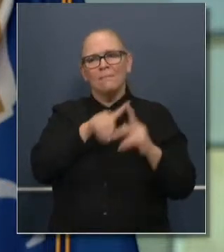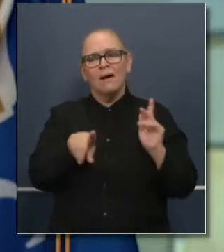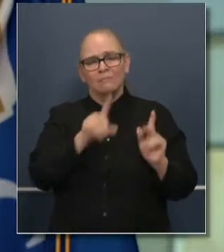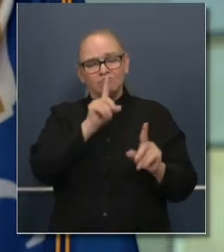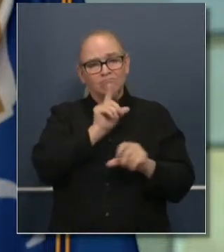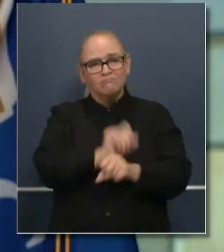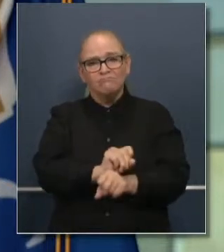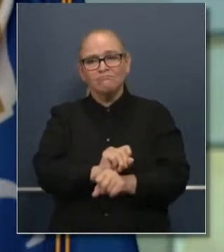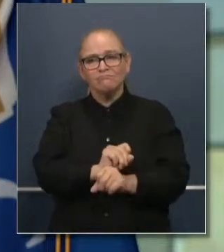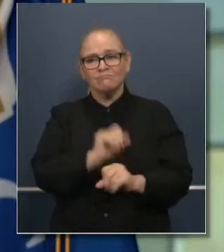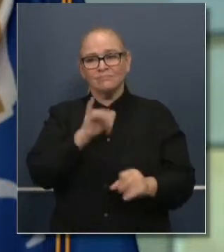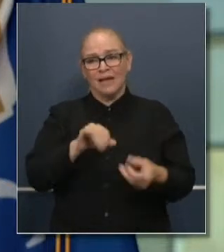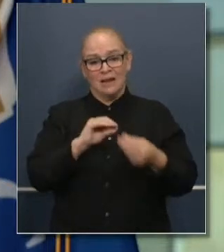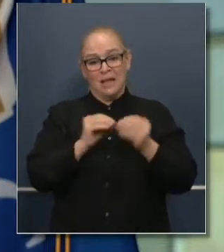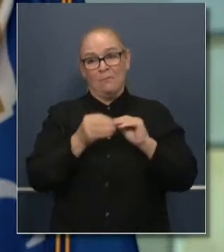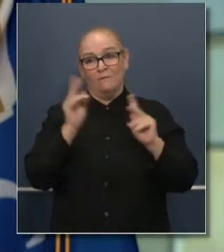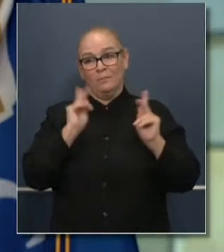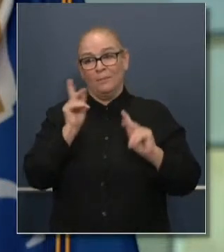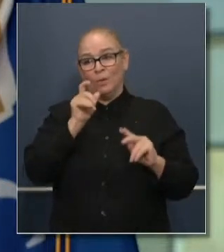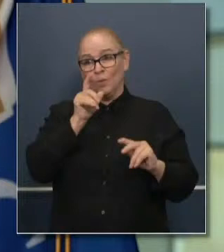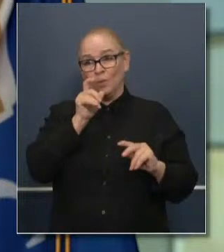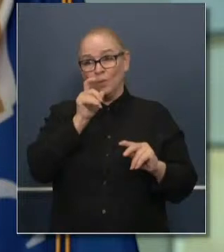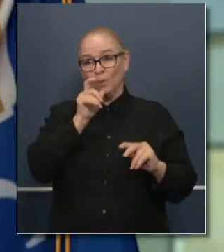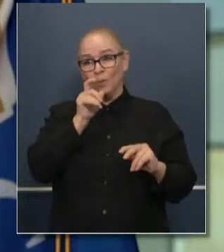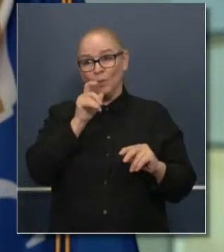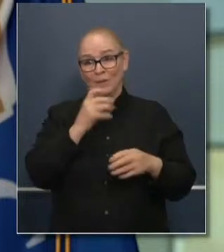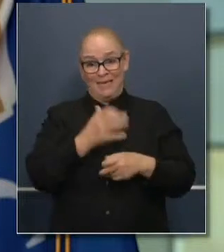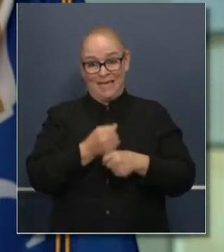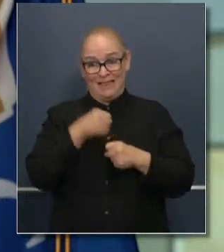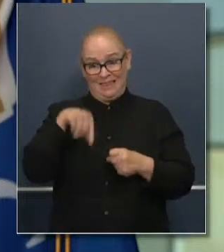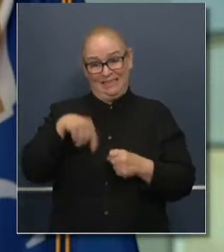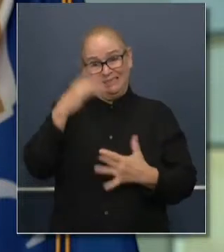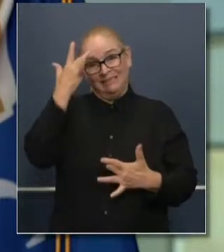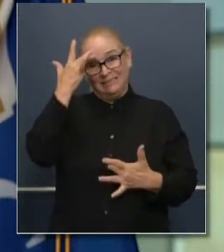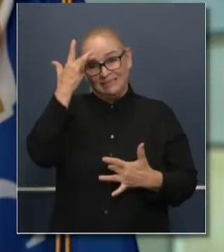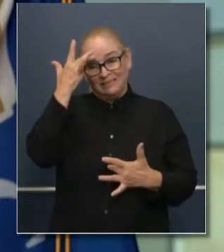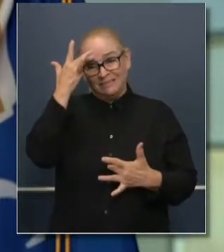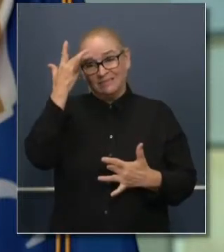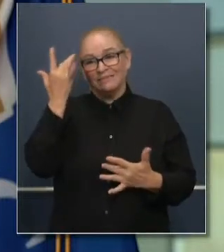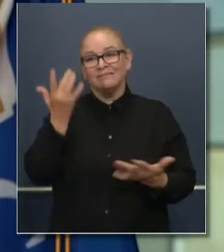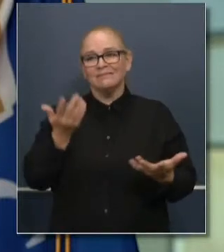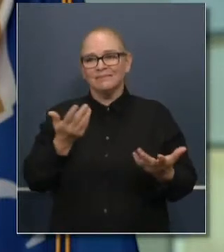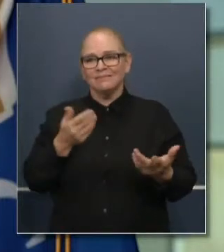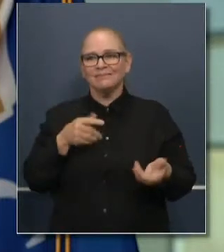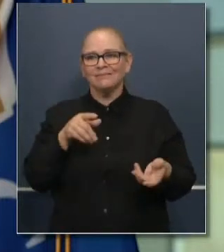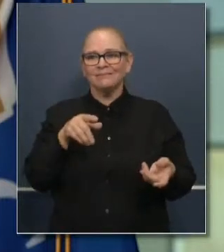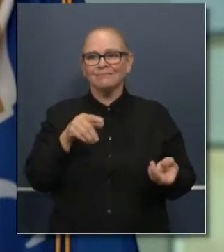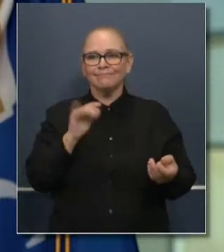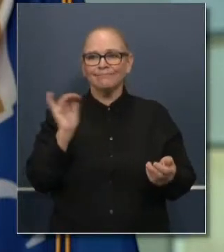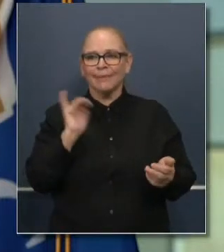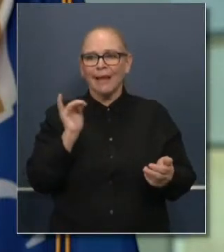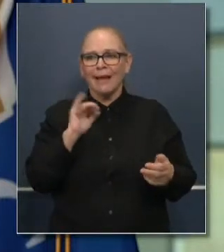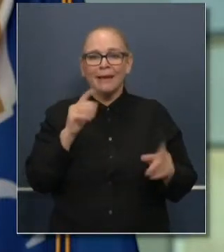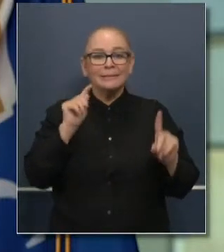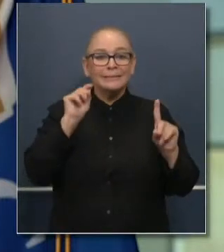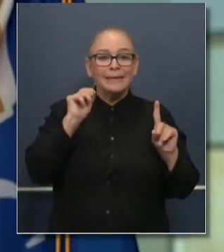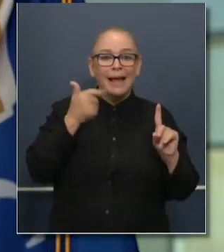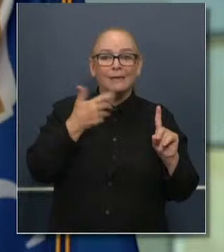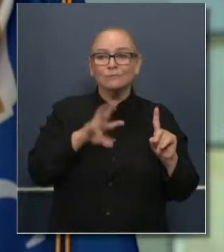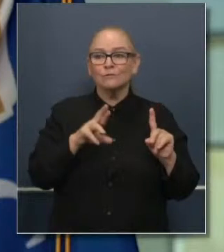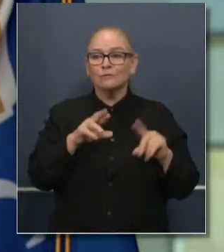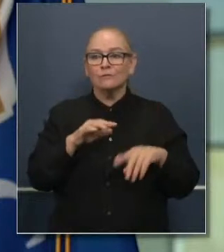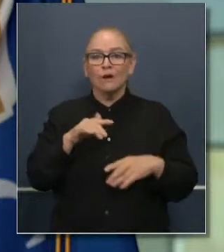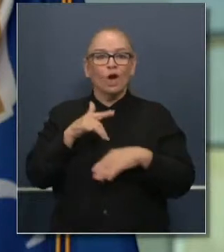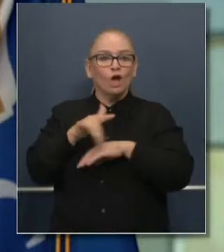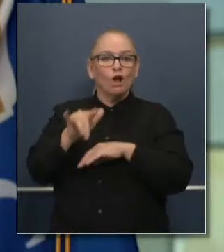of people that contact this disease that are in their late teens, even early teens, the likelihood of